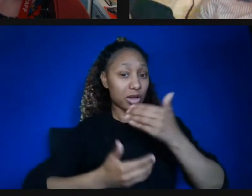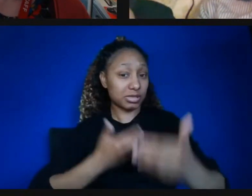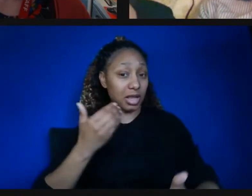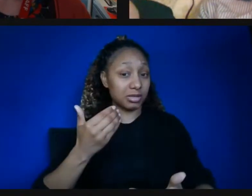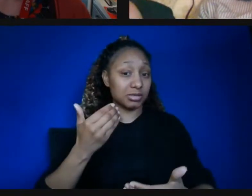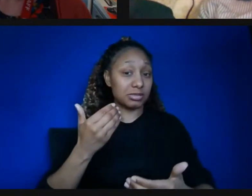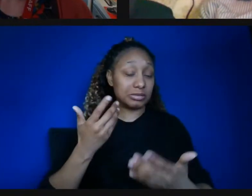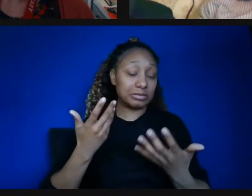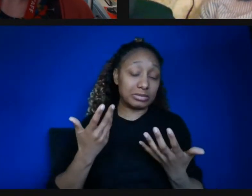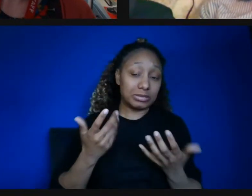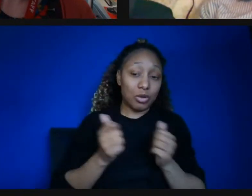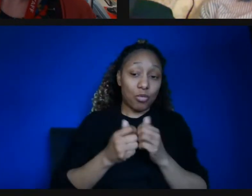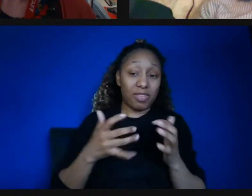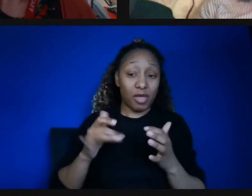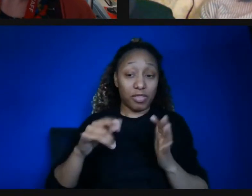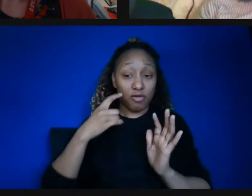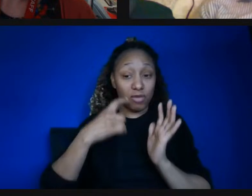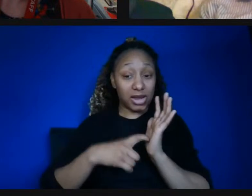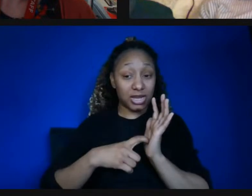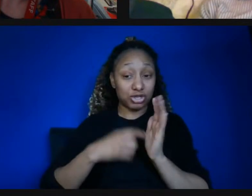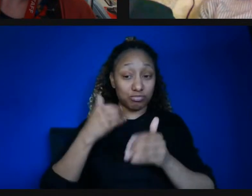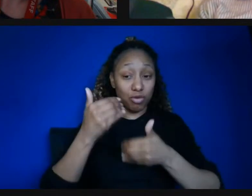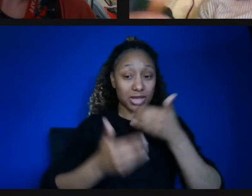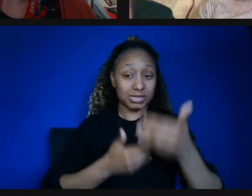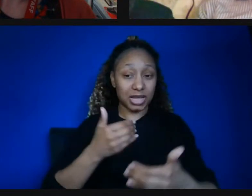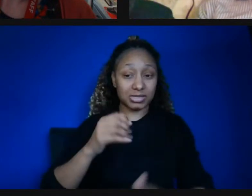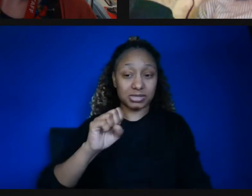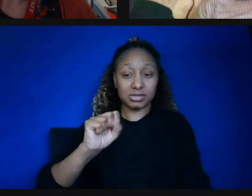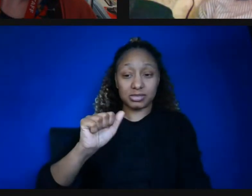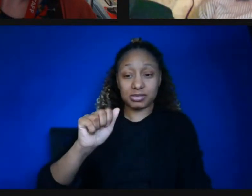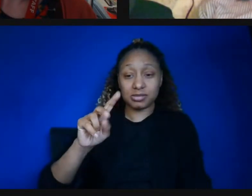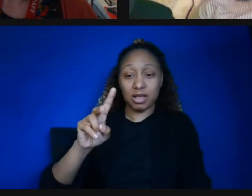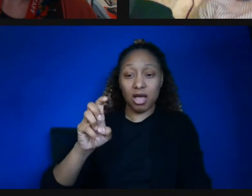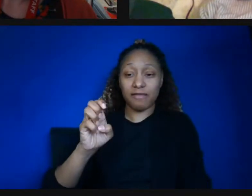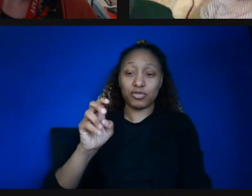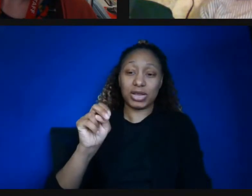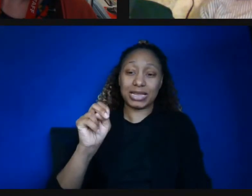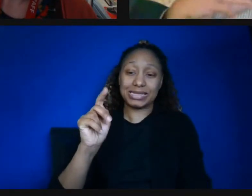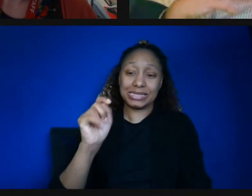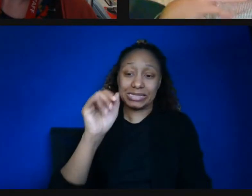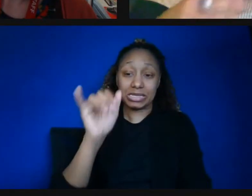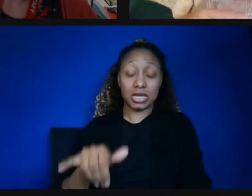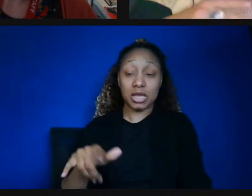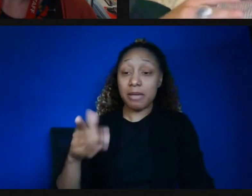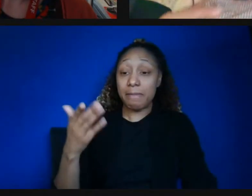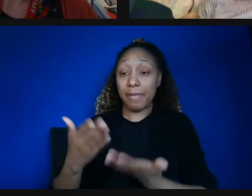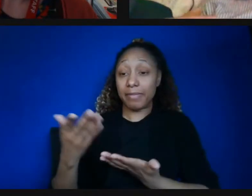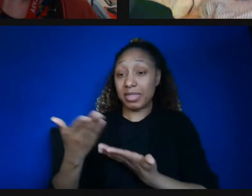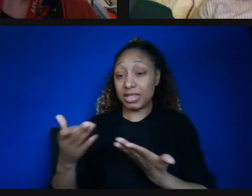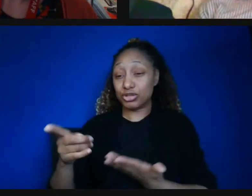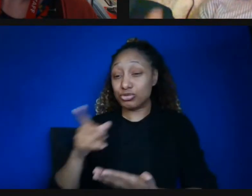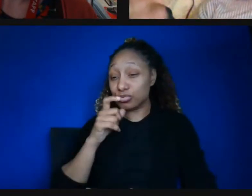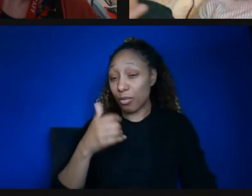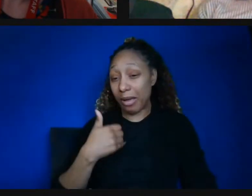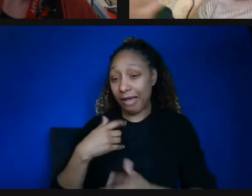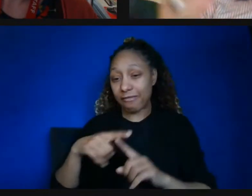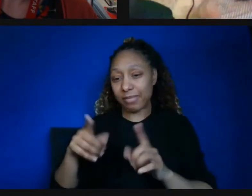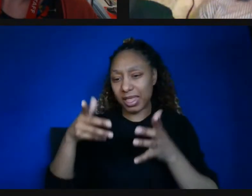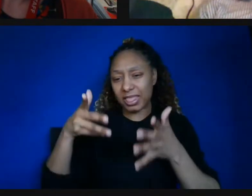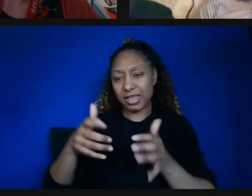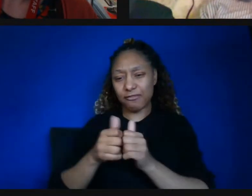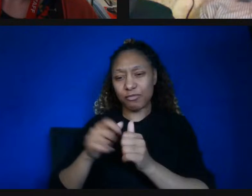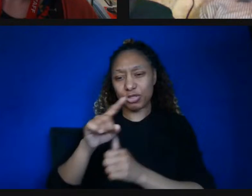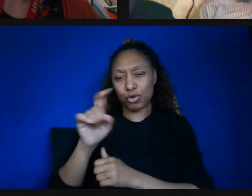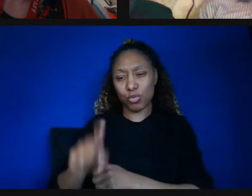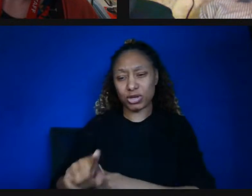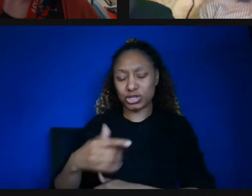process, sovereignty is one of those things that you do not have. But it also leads to the question of, do I not